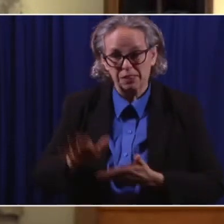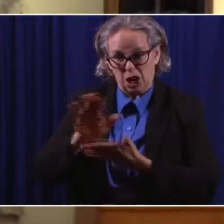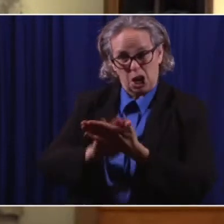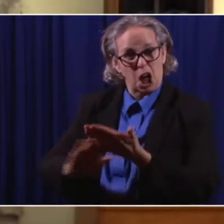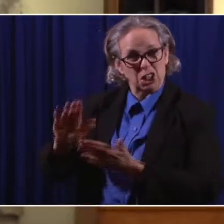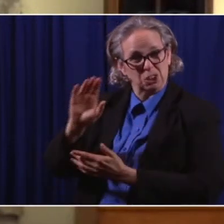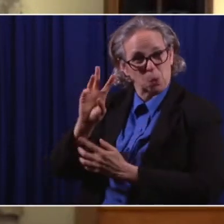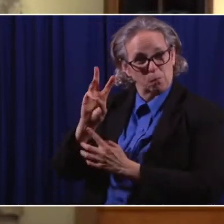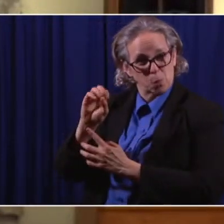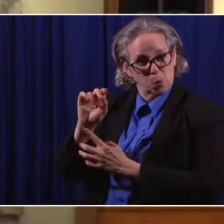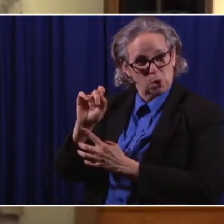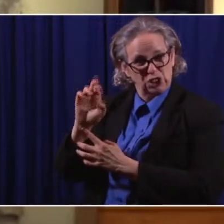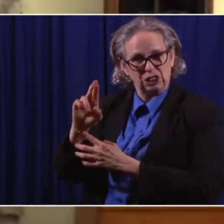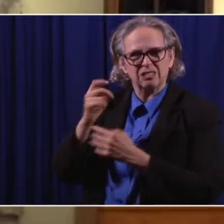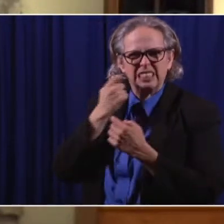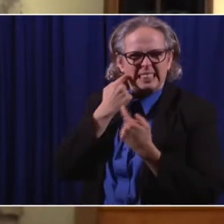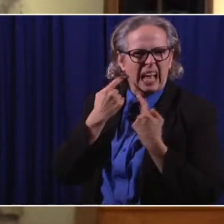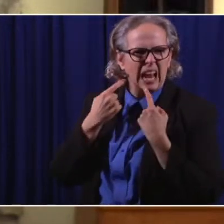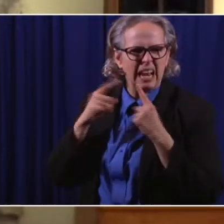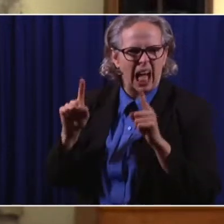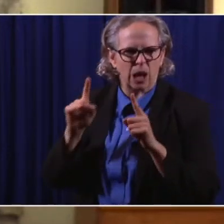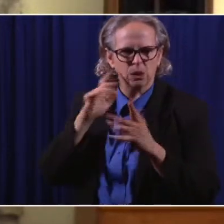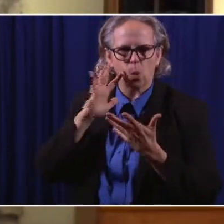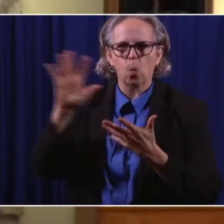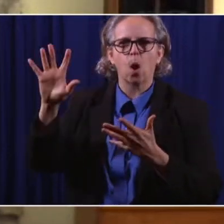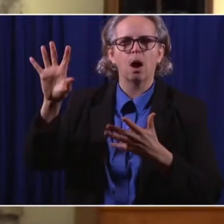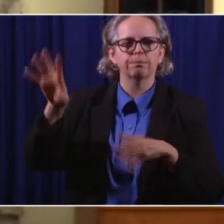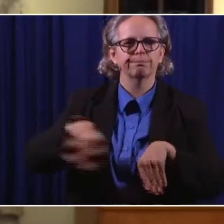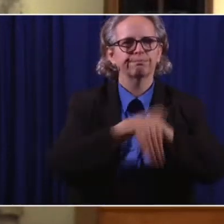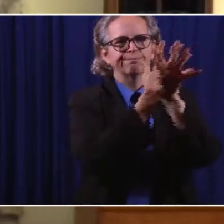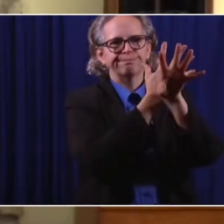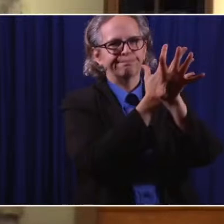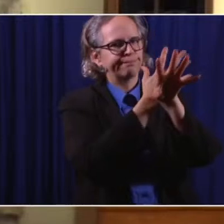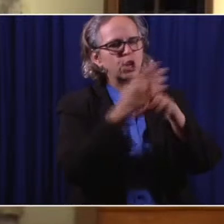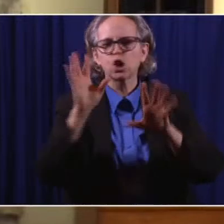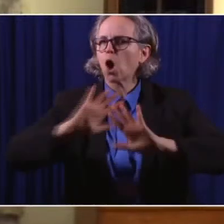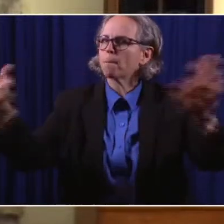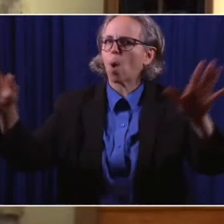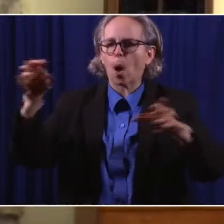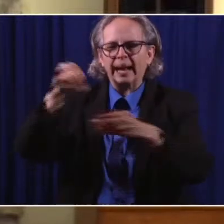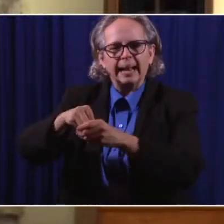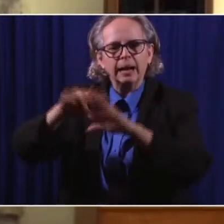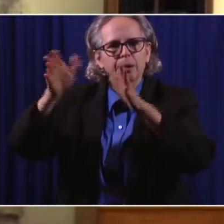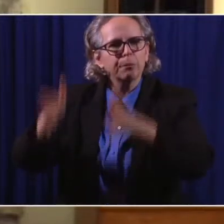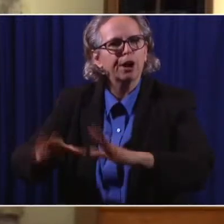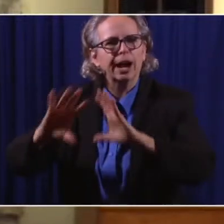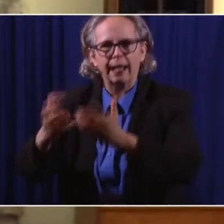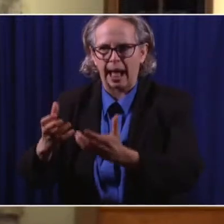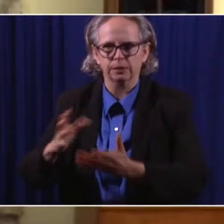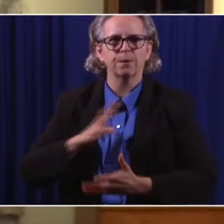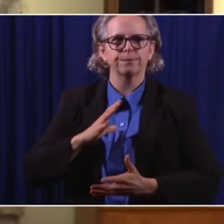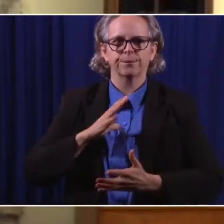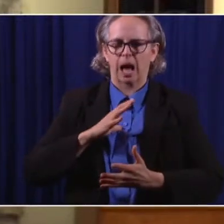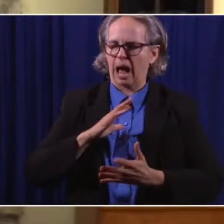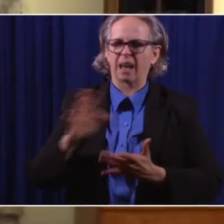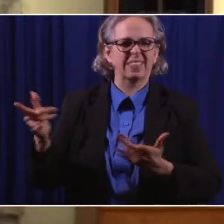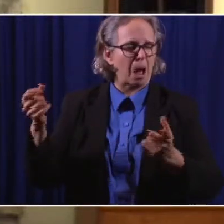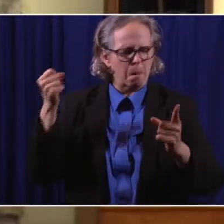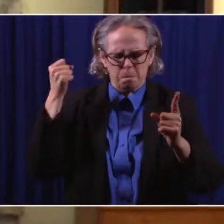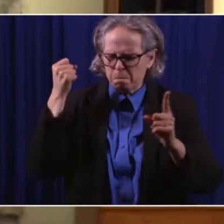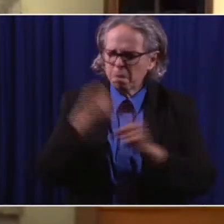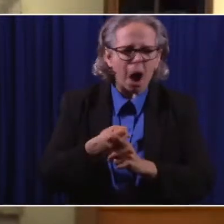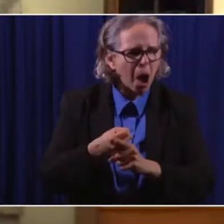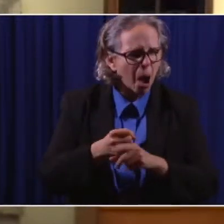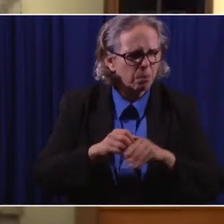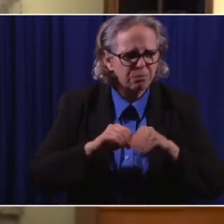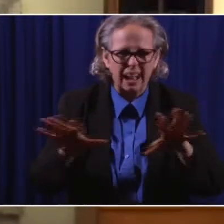remote. They have done a good job. They prepared, but the spread has just overwhelmed them in that